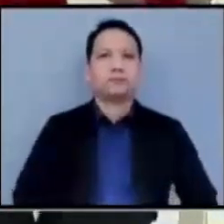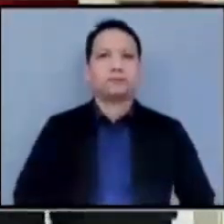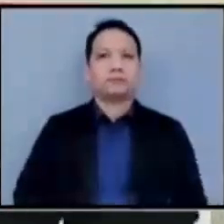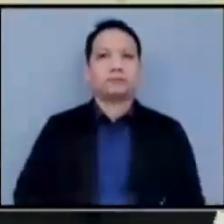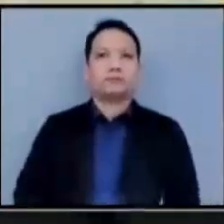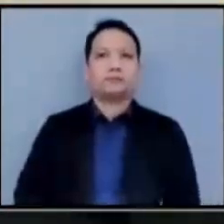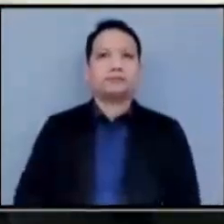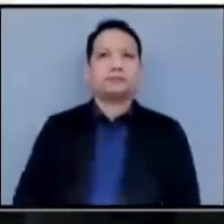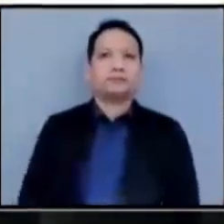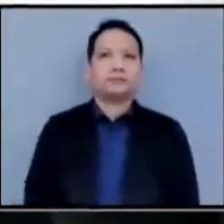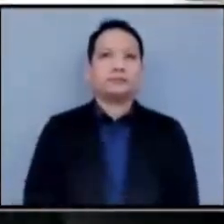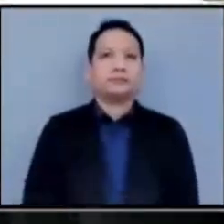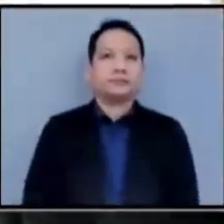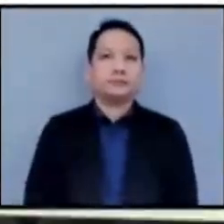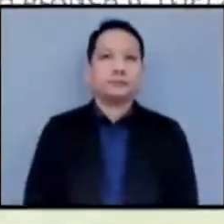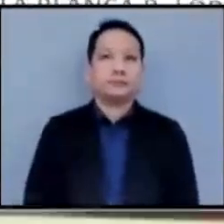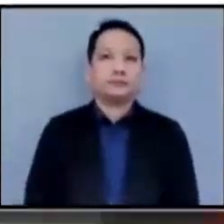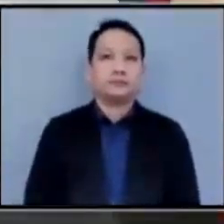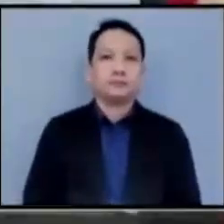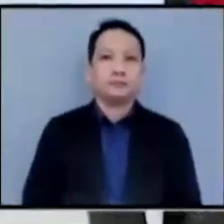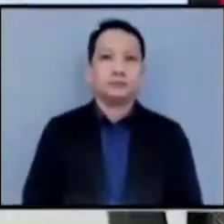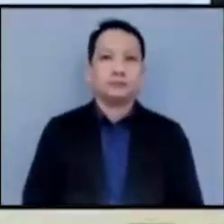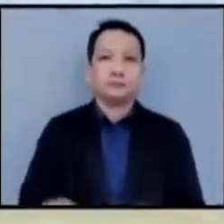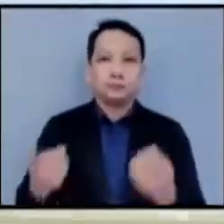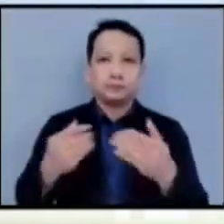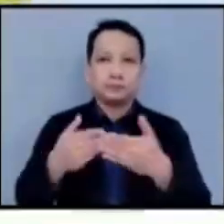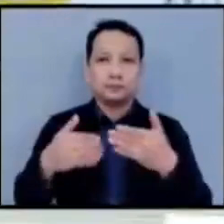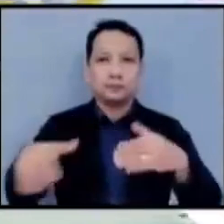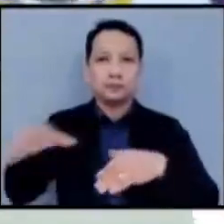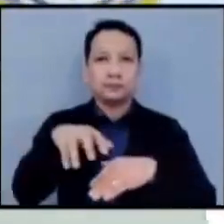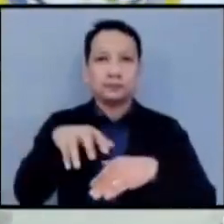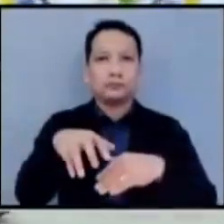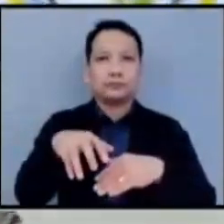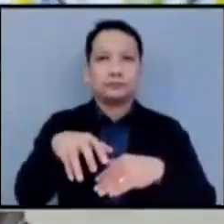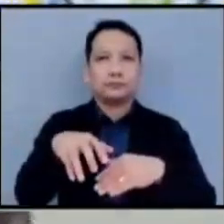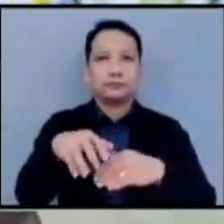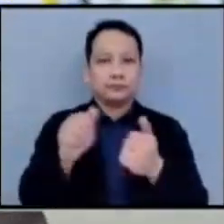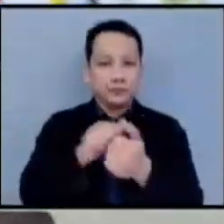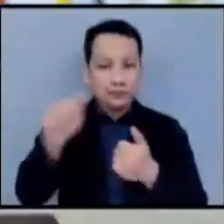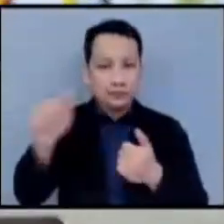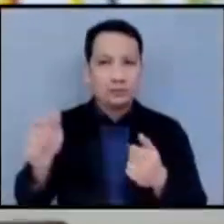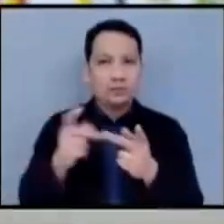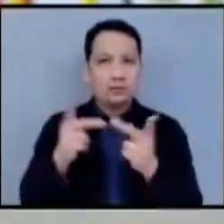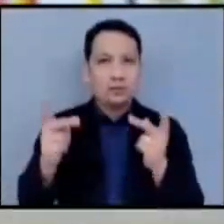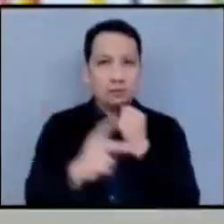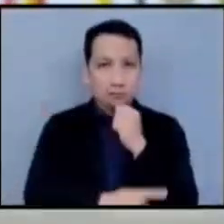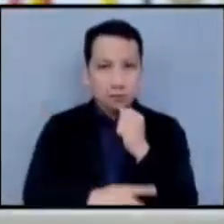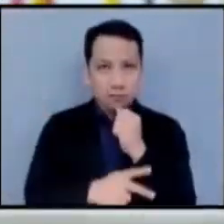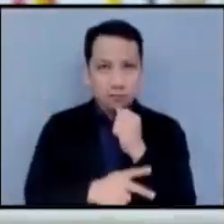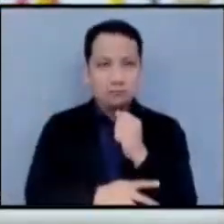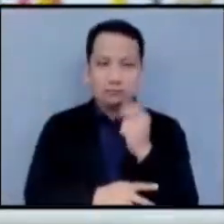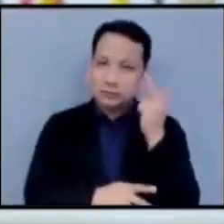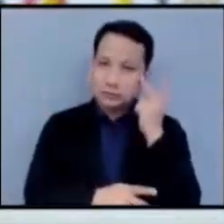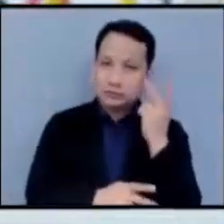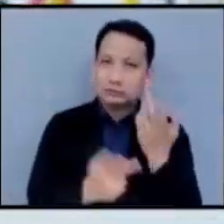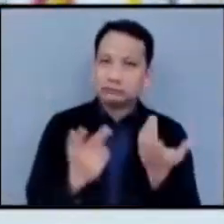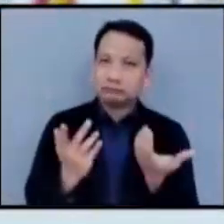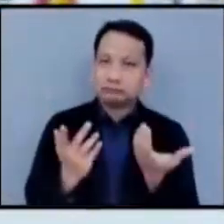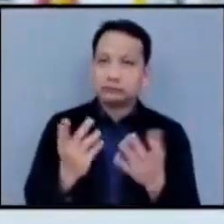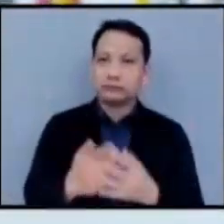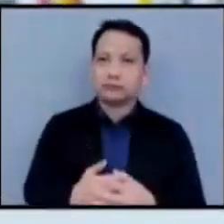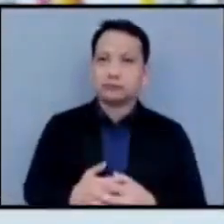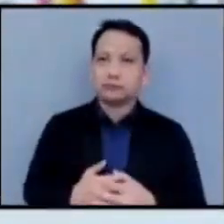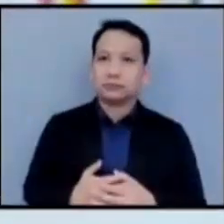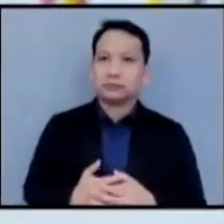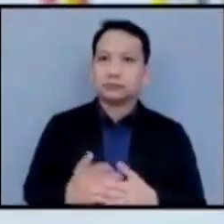siya in the nearby places. I mean, remote still considered GIDA, although location-wise, it's